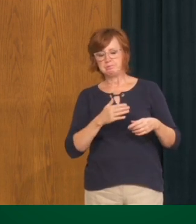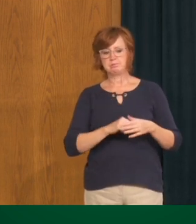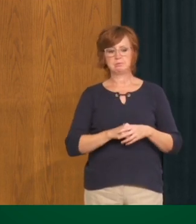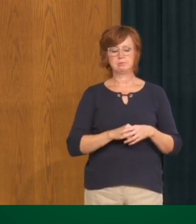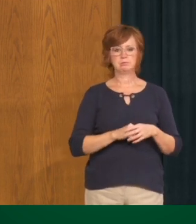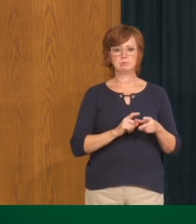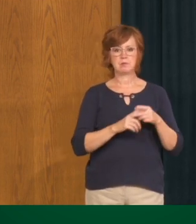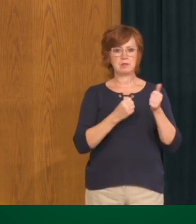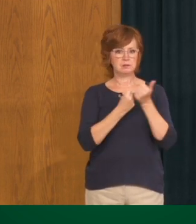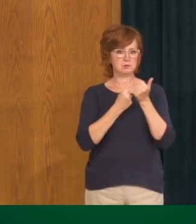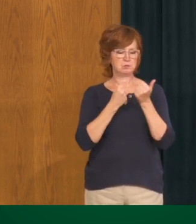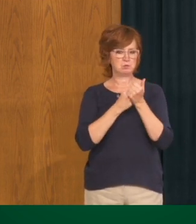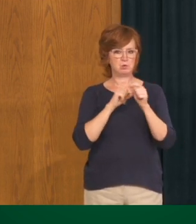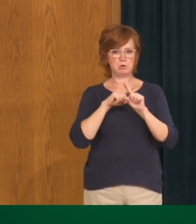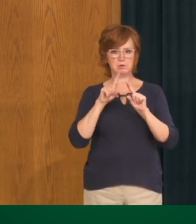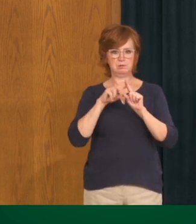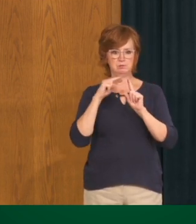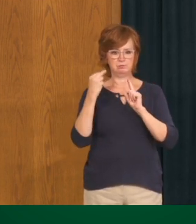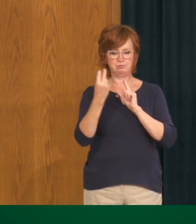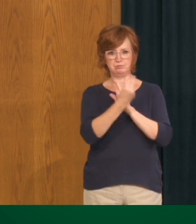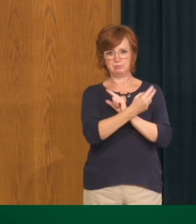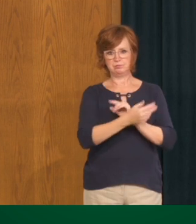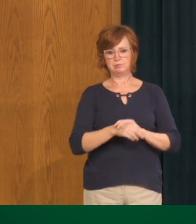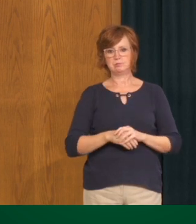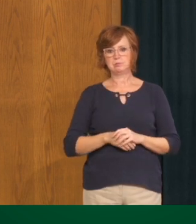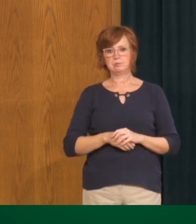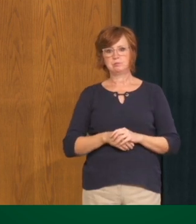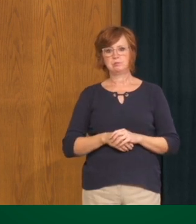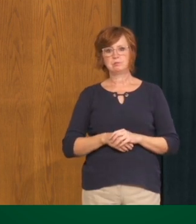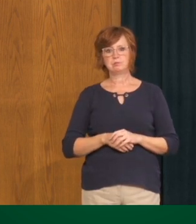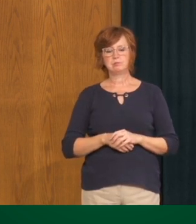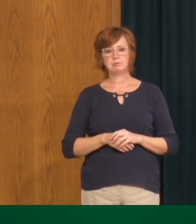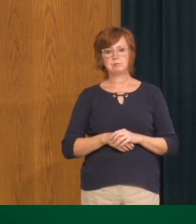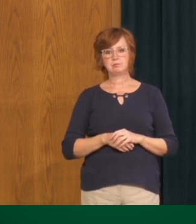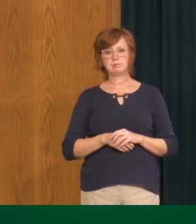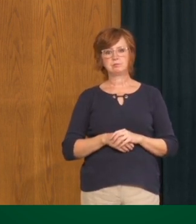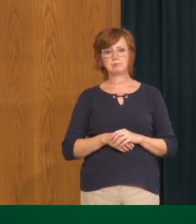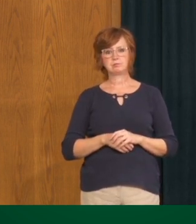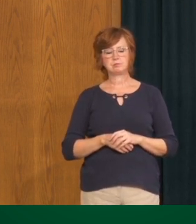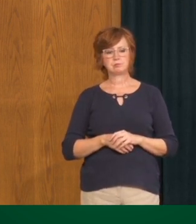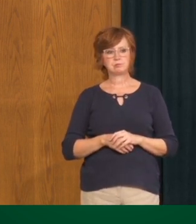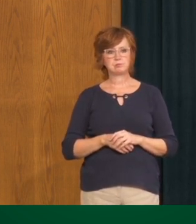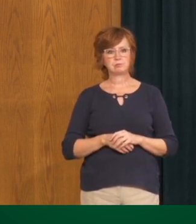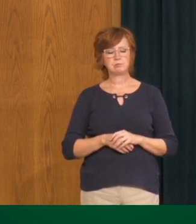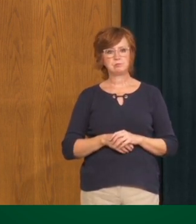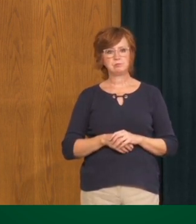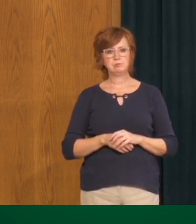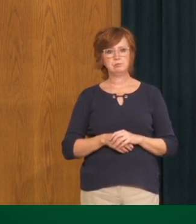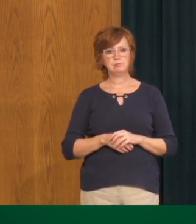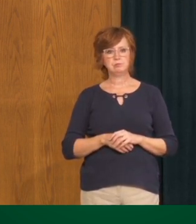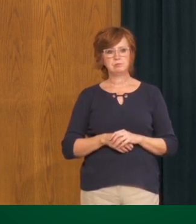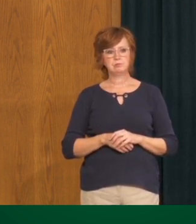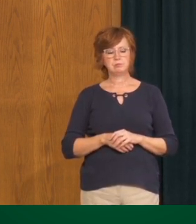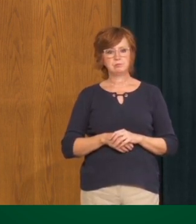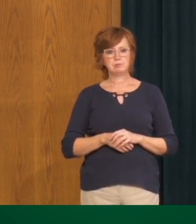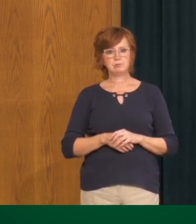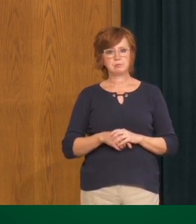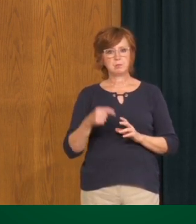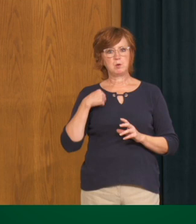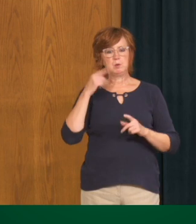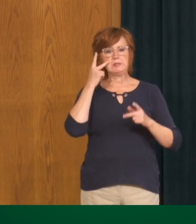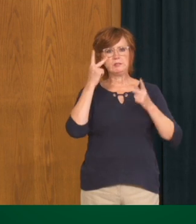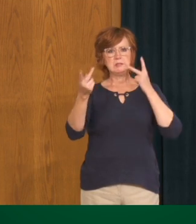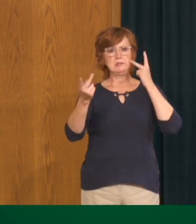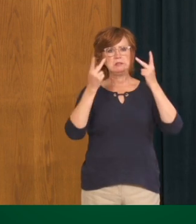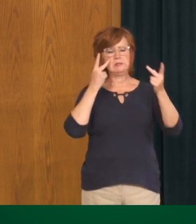reopening of Saskatchewan, that it's gone for the most part very smoothly. We do see the occasional transmission in many of these settings, and that's